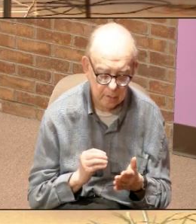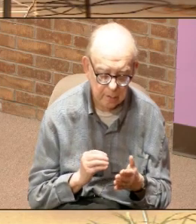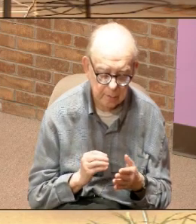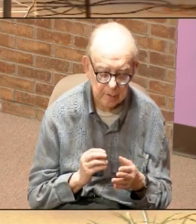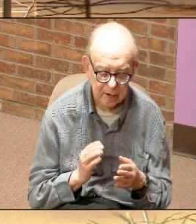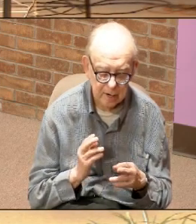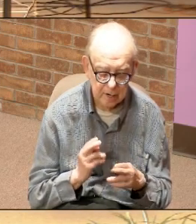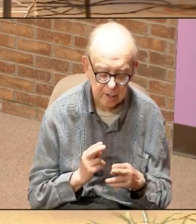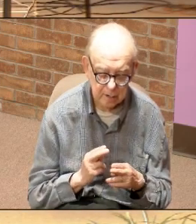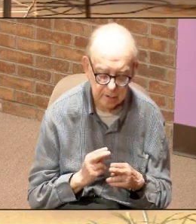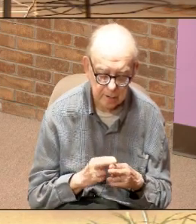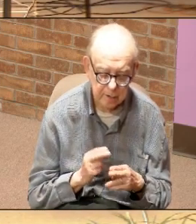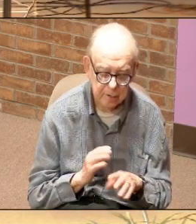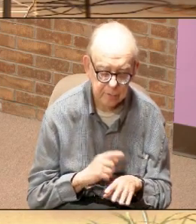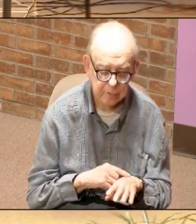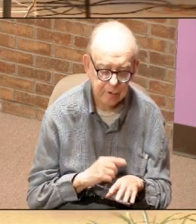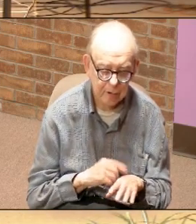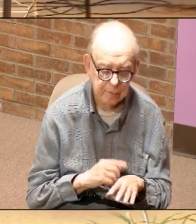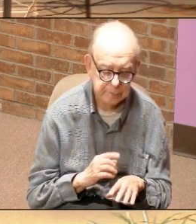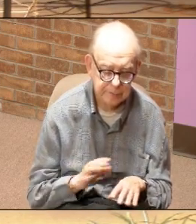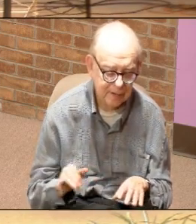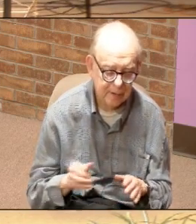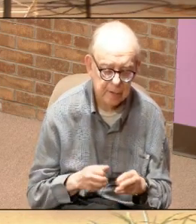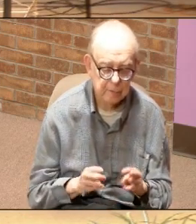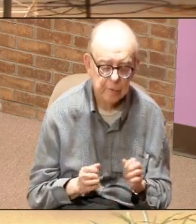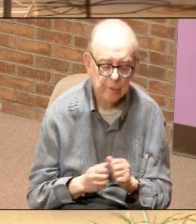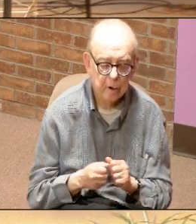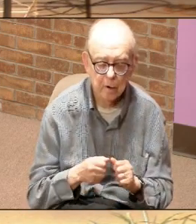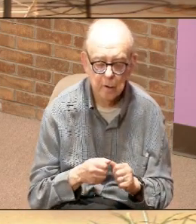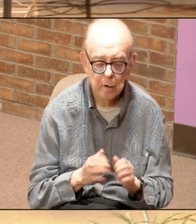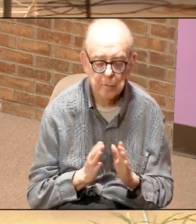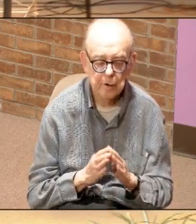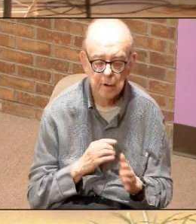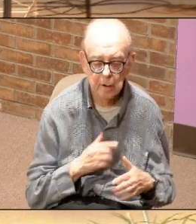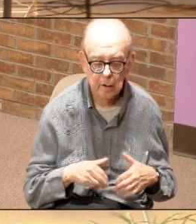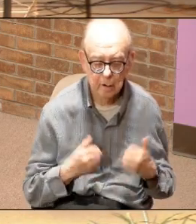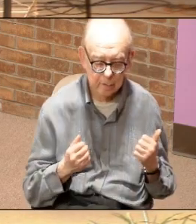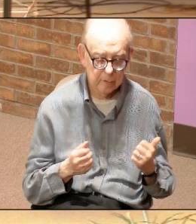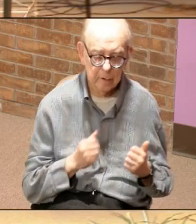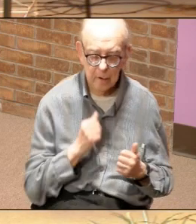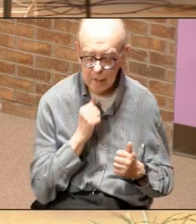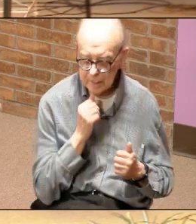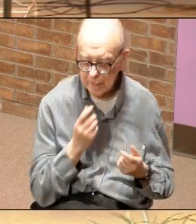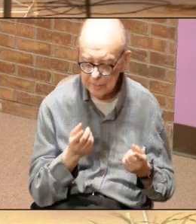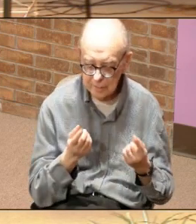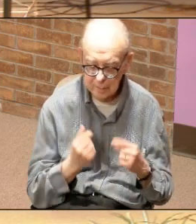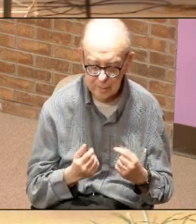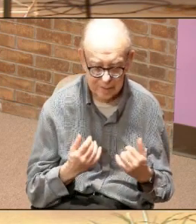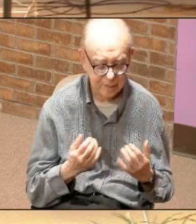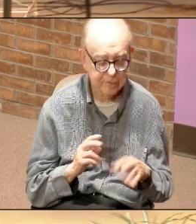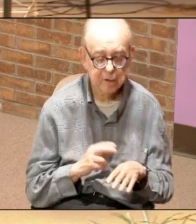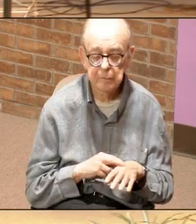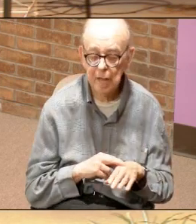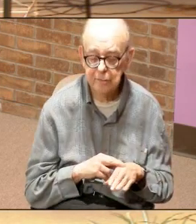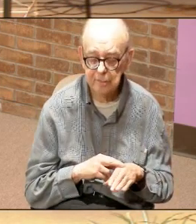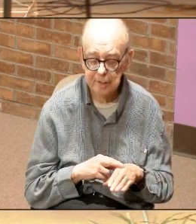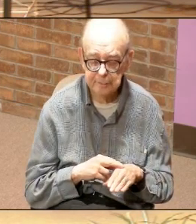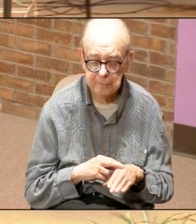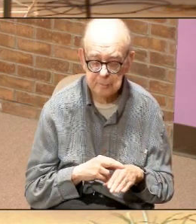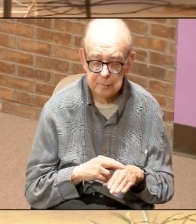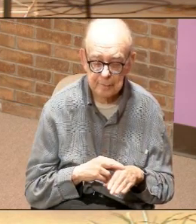at a time. And that's the same way with our prayer life, ladies and gentlemen. It doesn't come naturally.